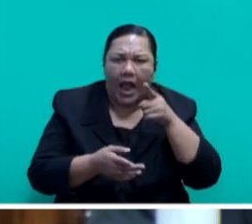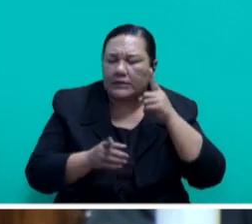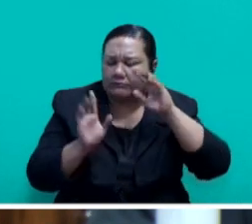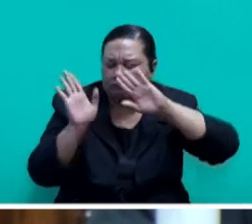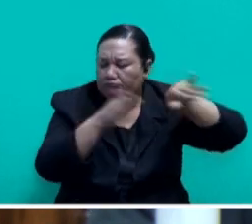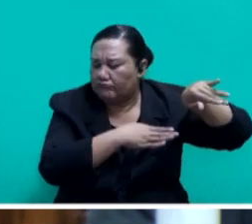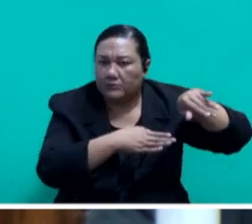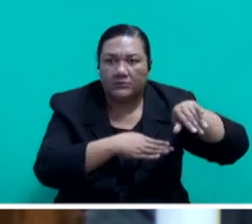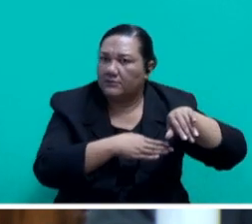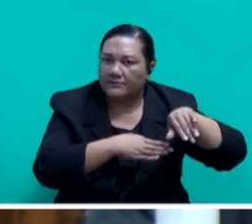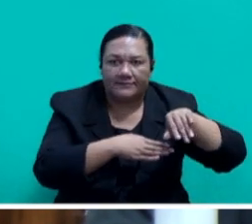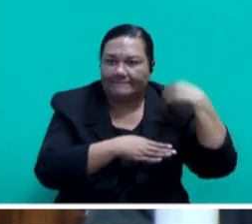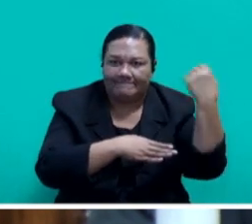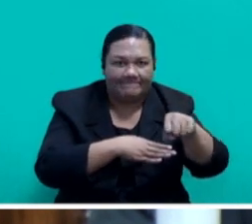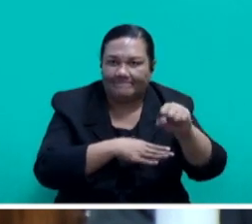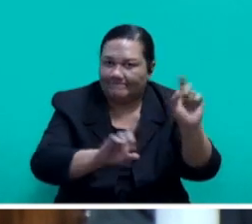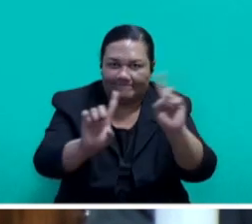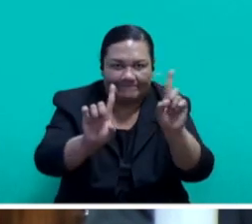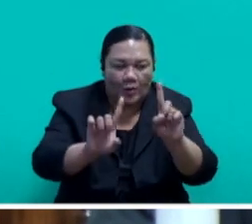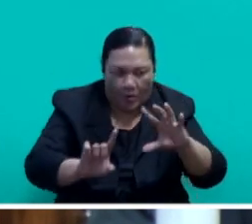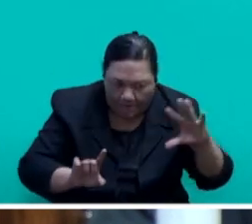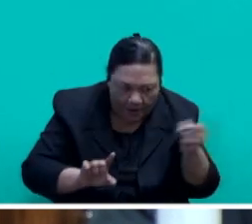duty to confront it head-on.